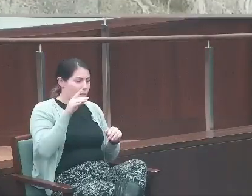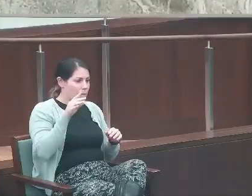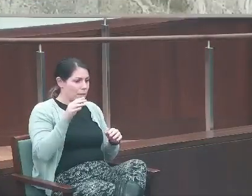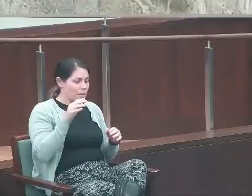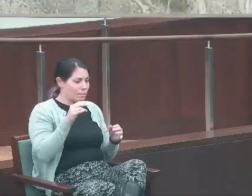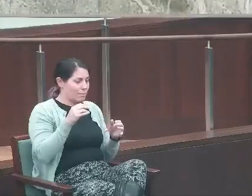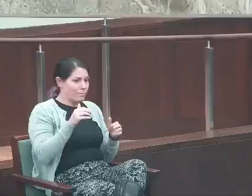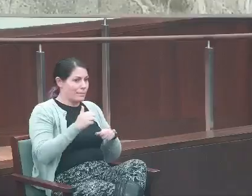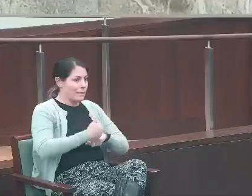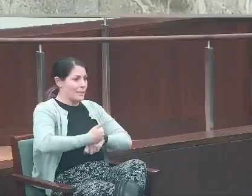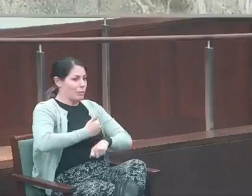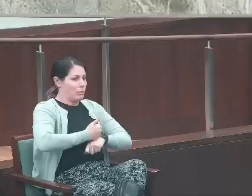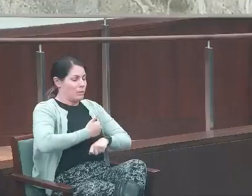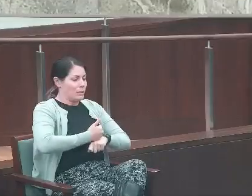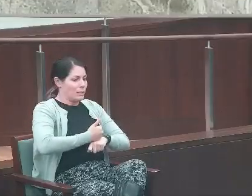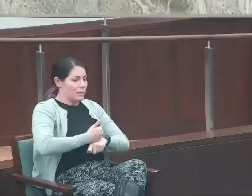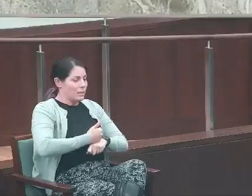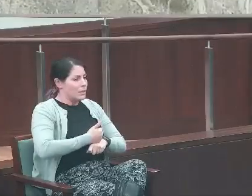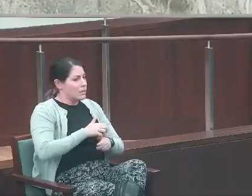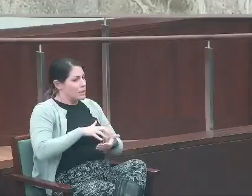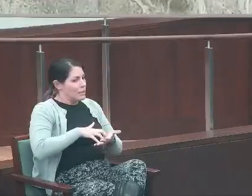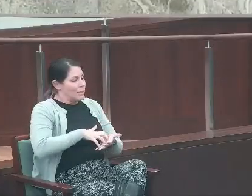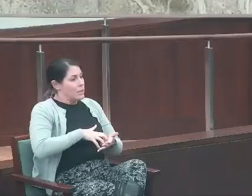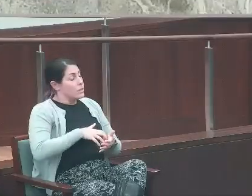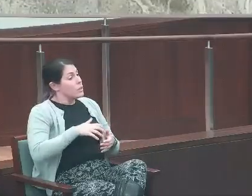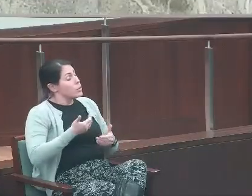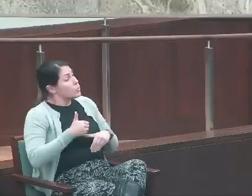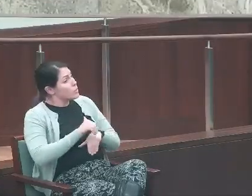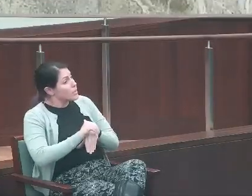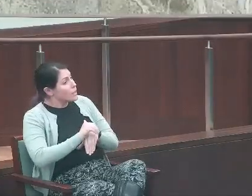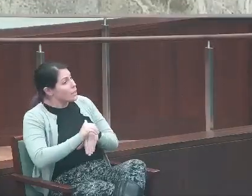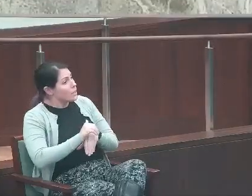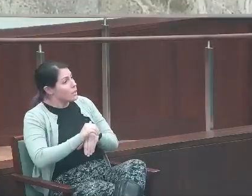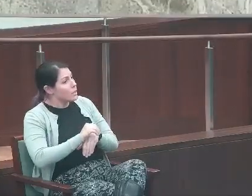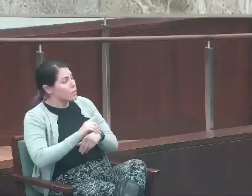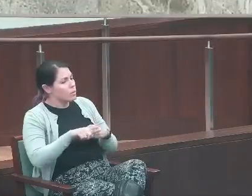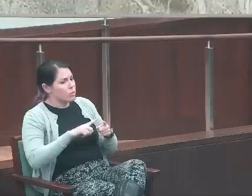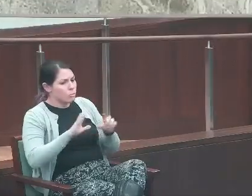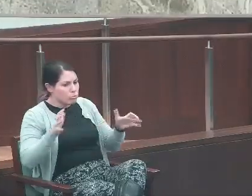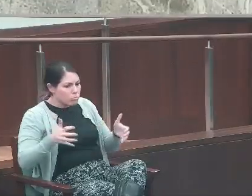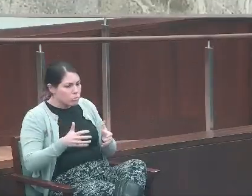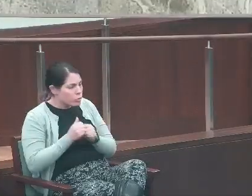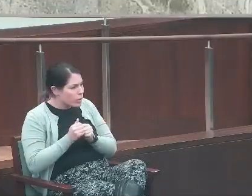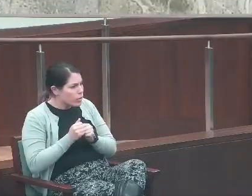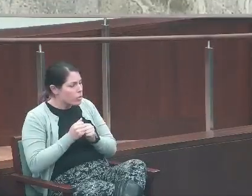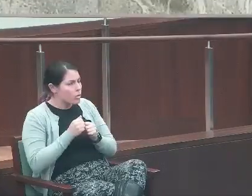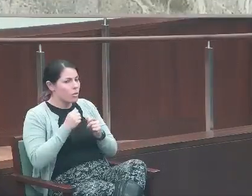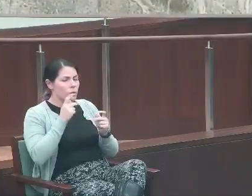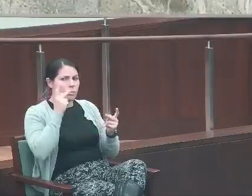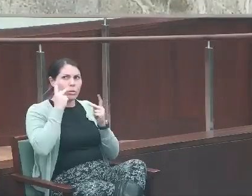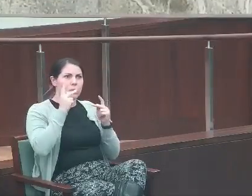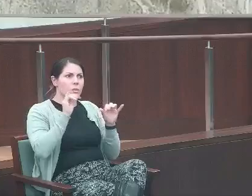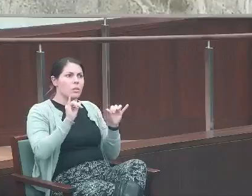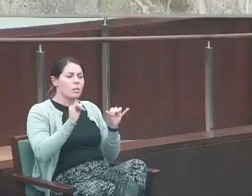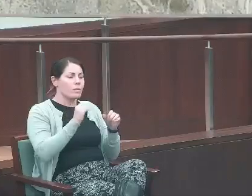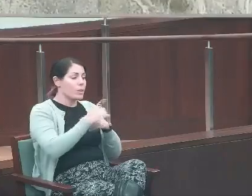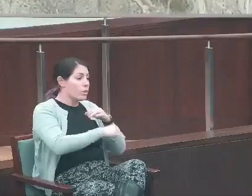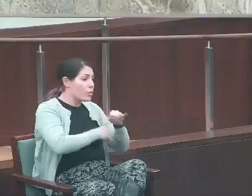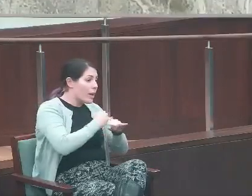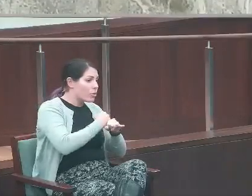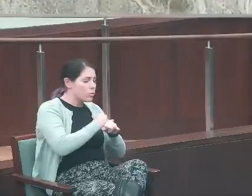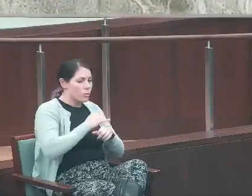As we meet tonight, and as Bob has referenced before, we're living through both domestically and internationally a time of